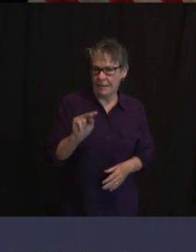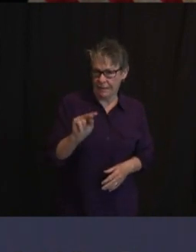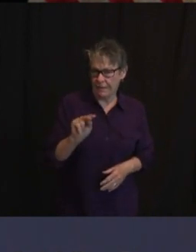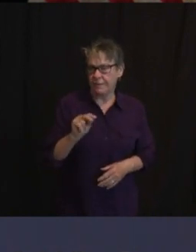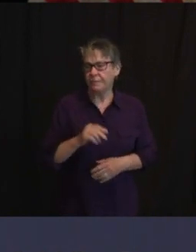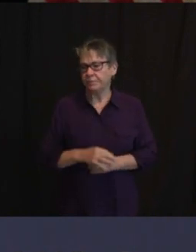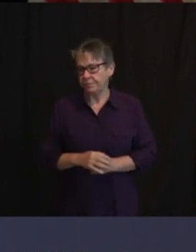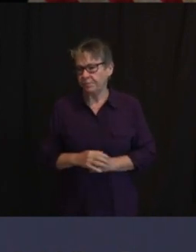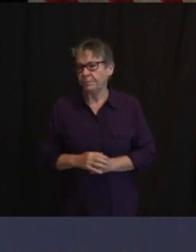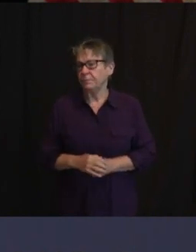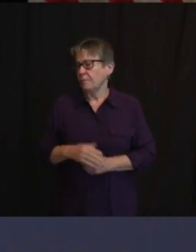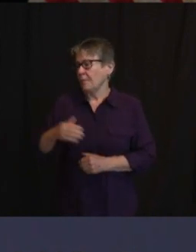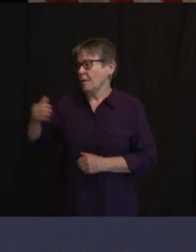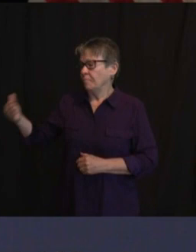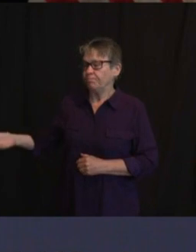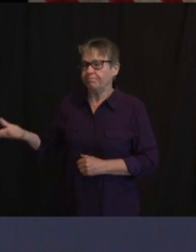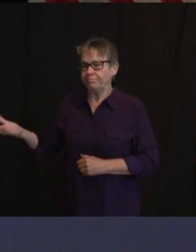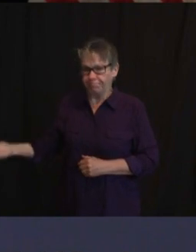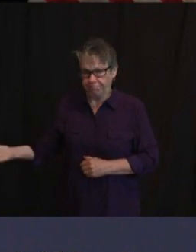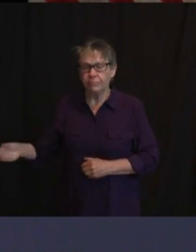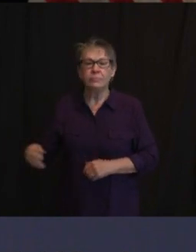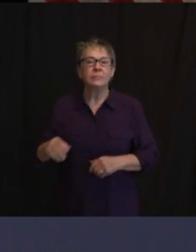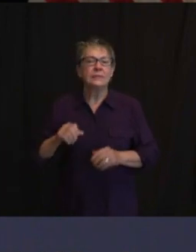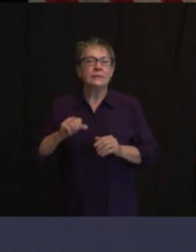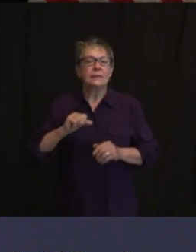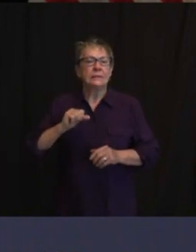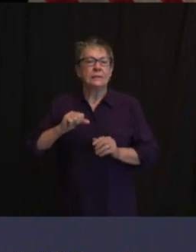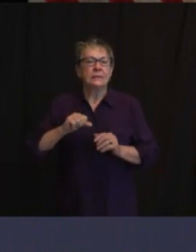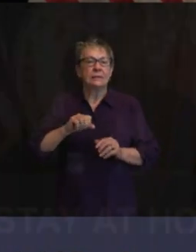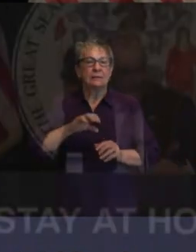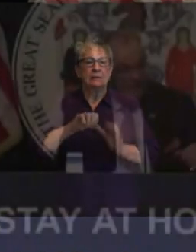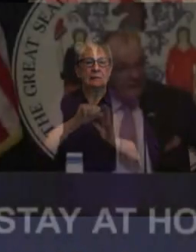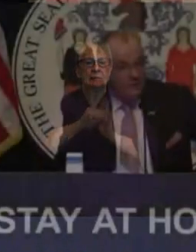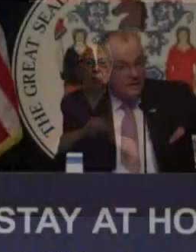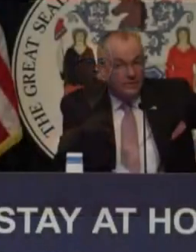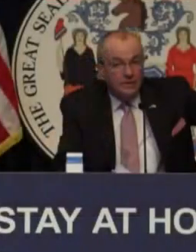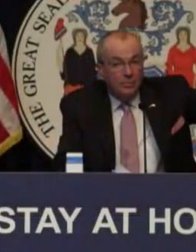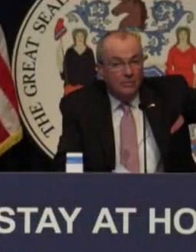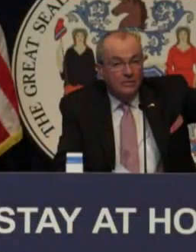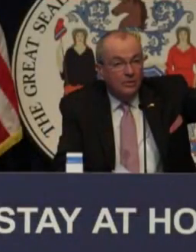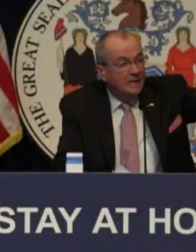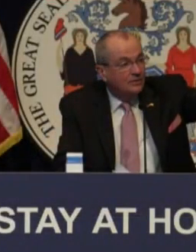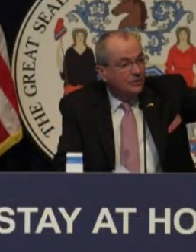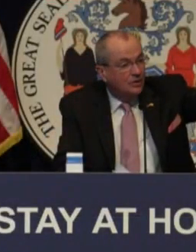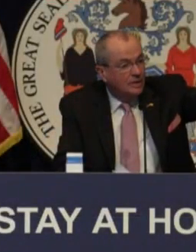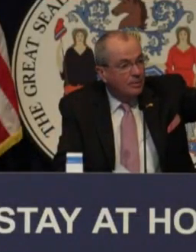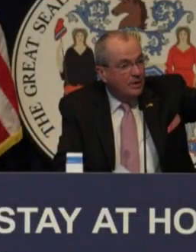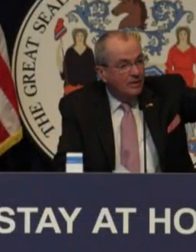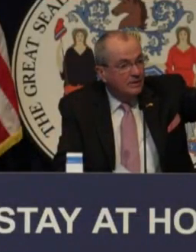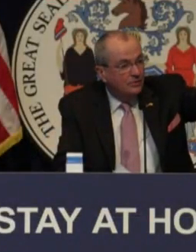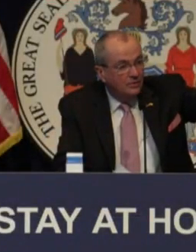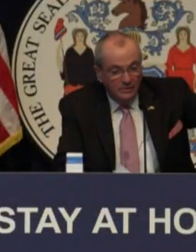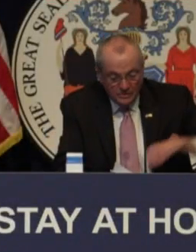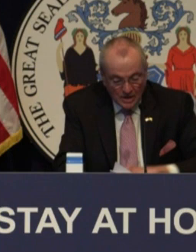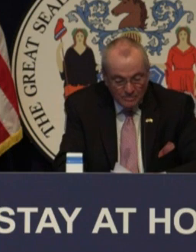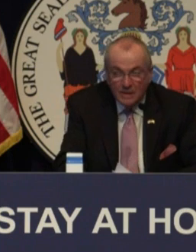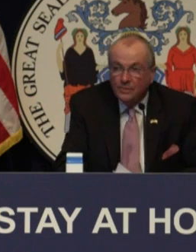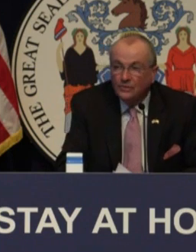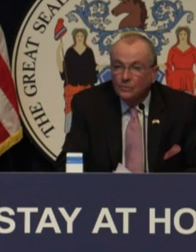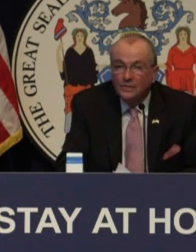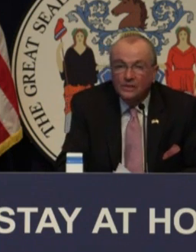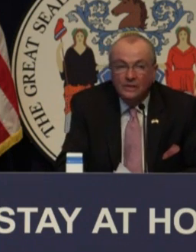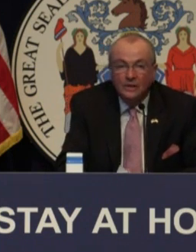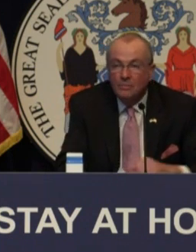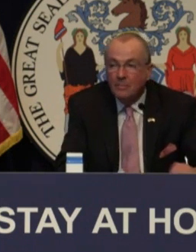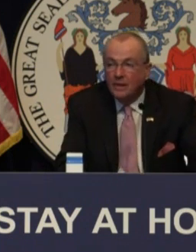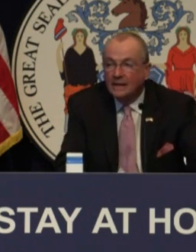my left, also not in need of an introduction, Superintendent of the State Police, Colonel Pat Callahan, Director of the Department of Homeland Security and Preparedness. Jared